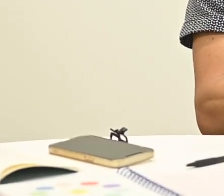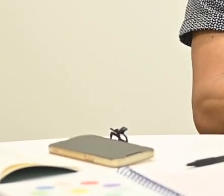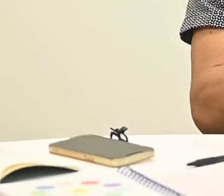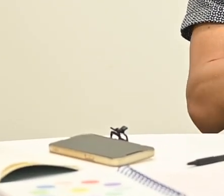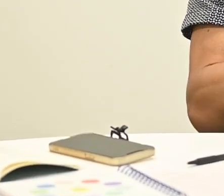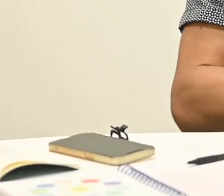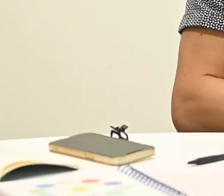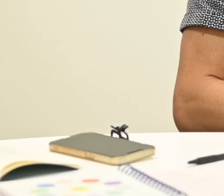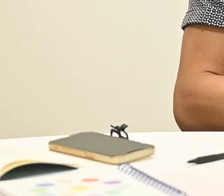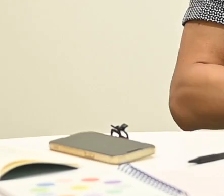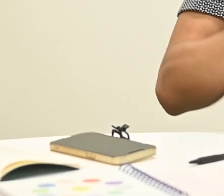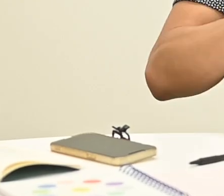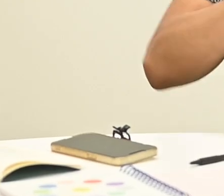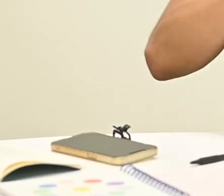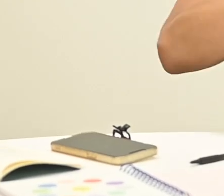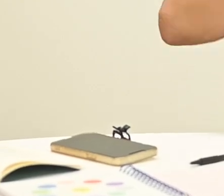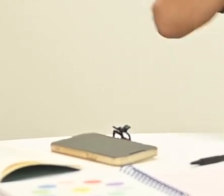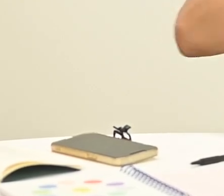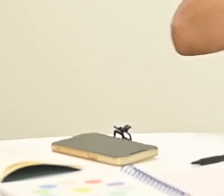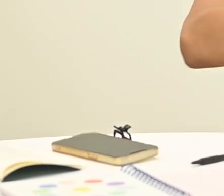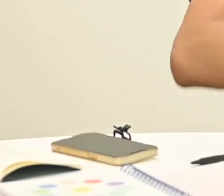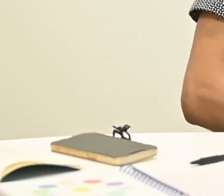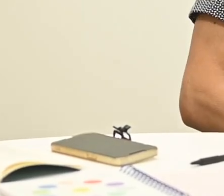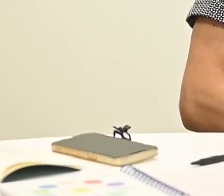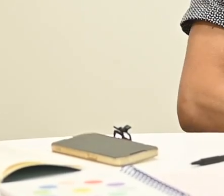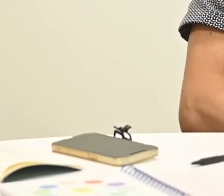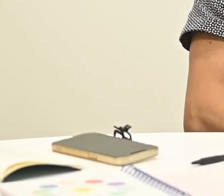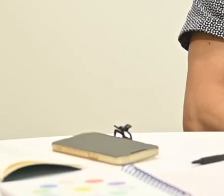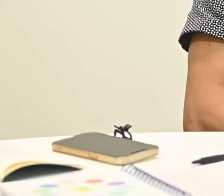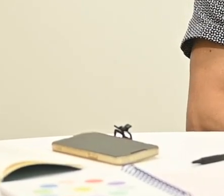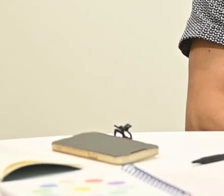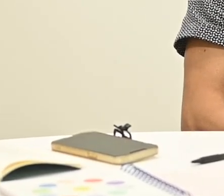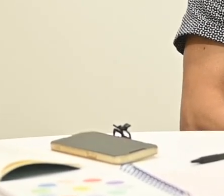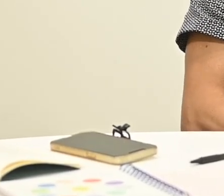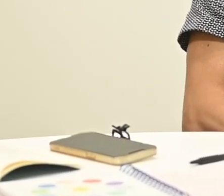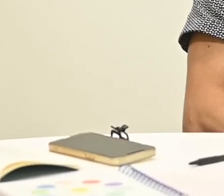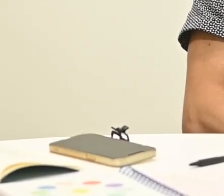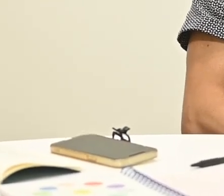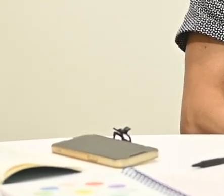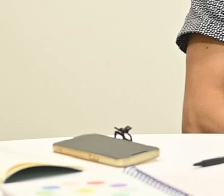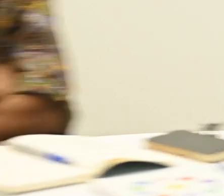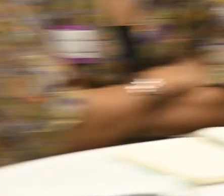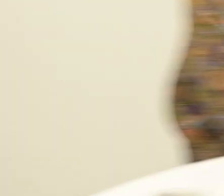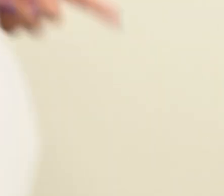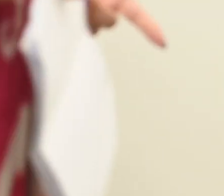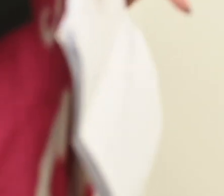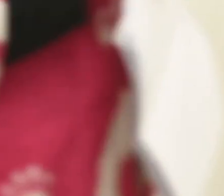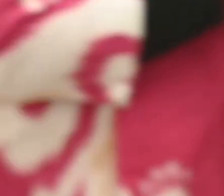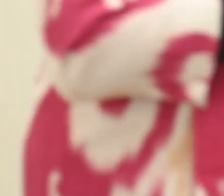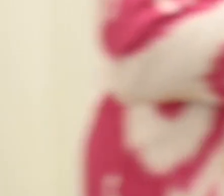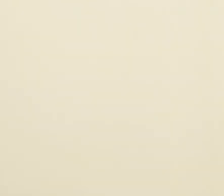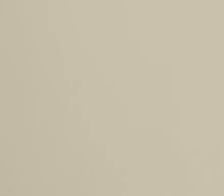different than like a really old nonprofit, like just trying to jam this into change this its thing. entrenched model. So during the